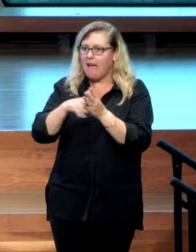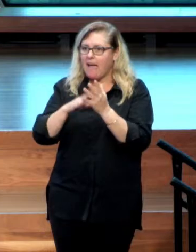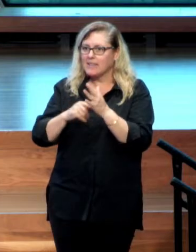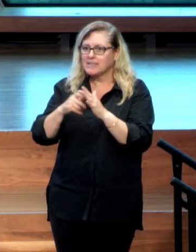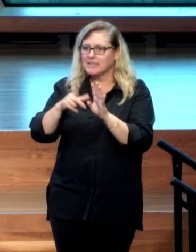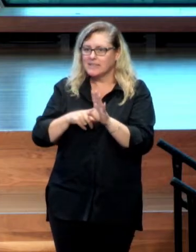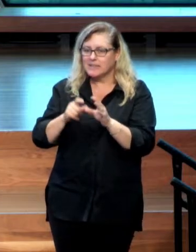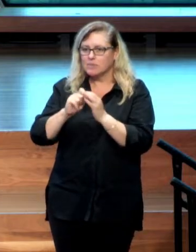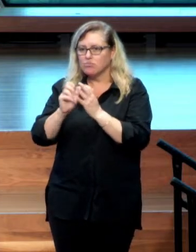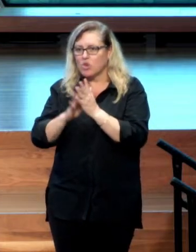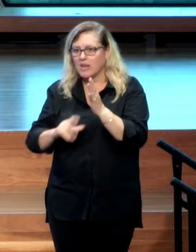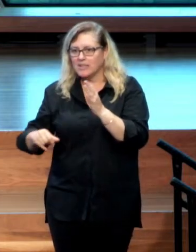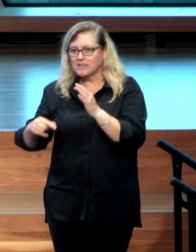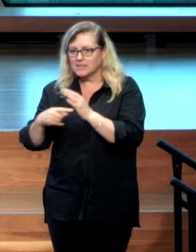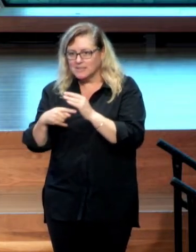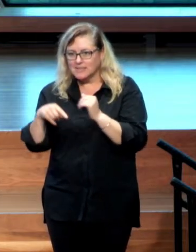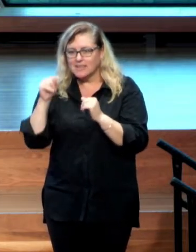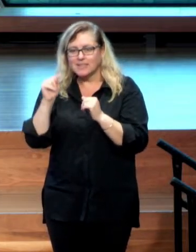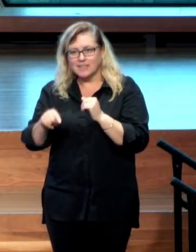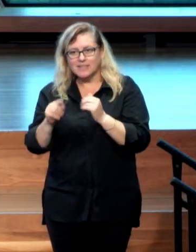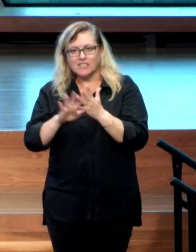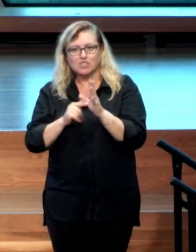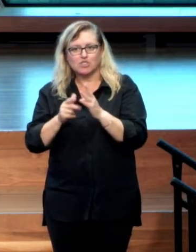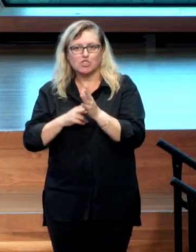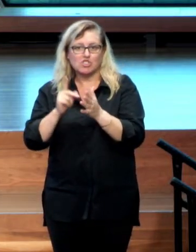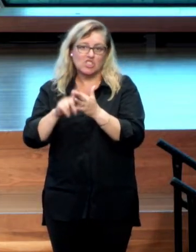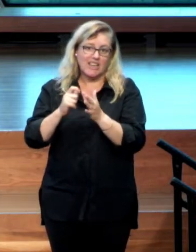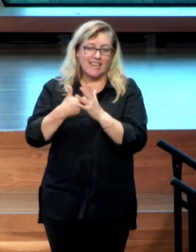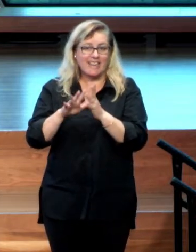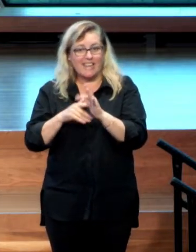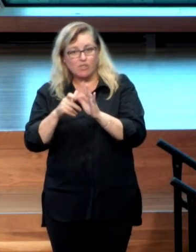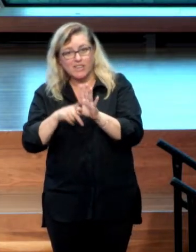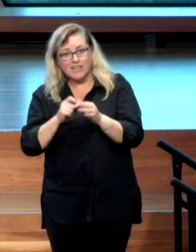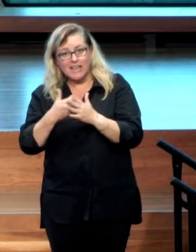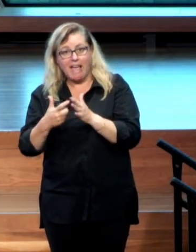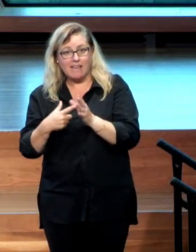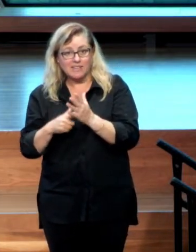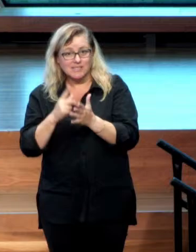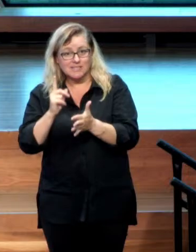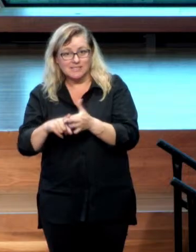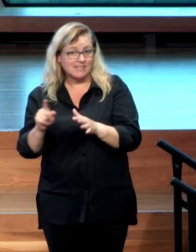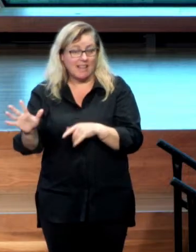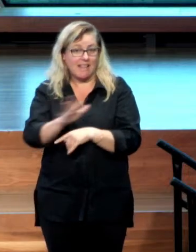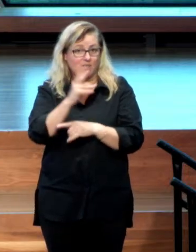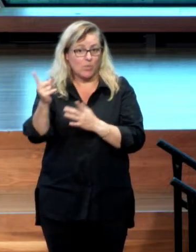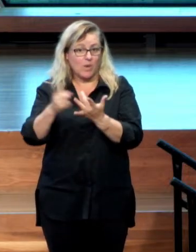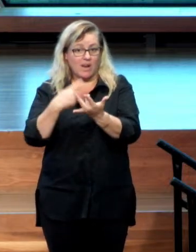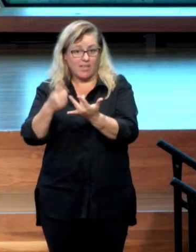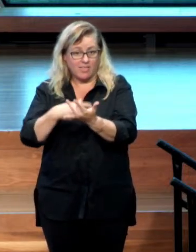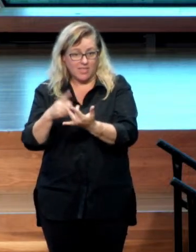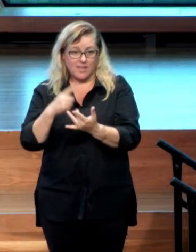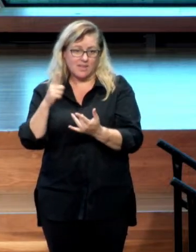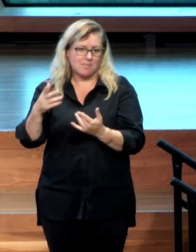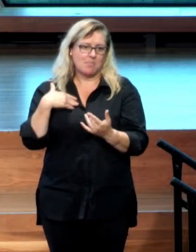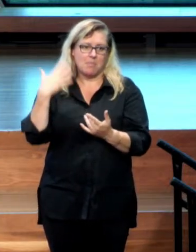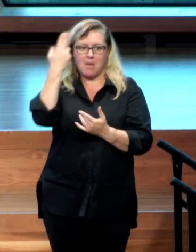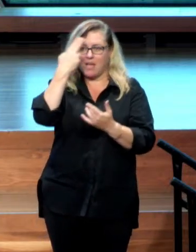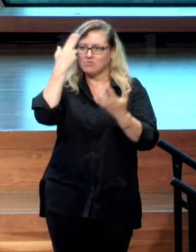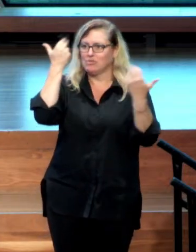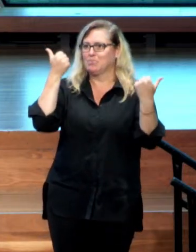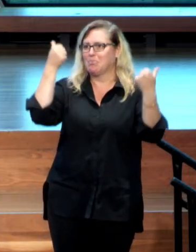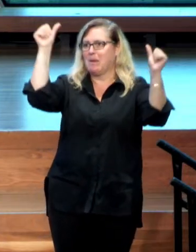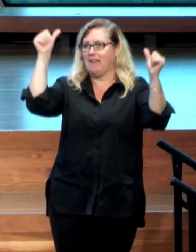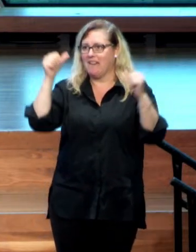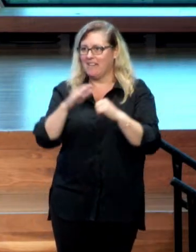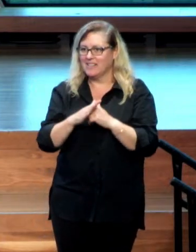Marisa, Luna, Joe, Serica, Penelope, Jane, Kerry, Kate, Joanna, and everyone else for making my dream come true. how cool is